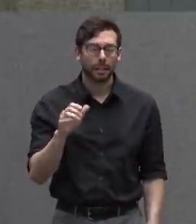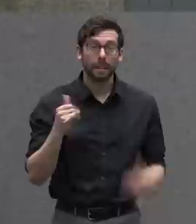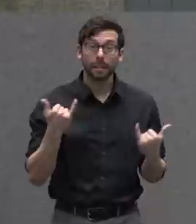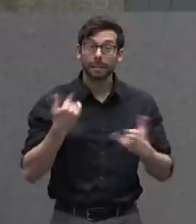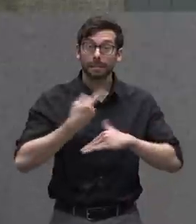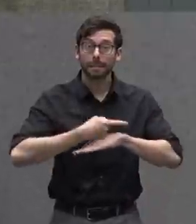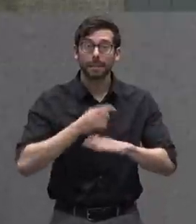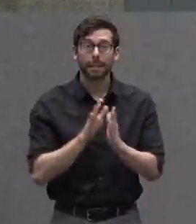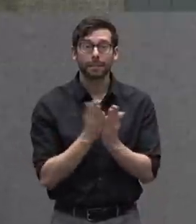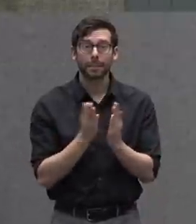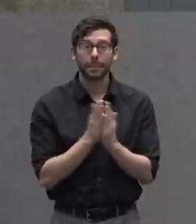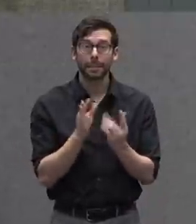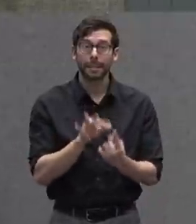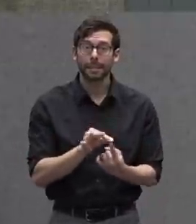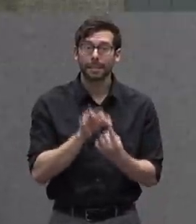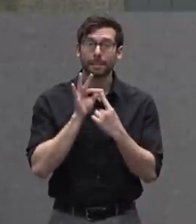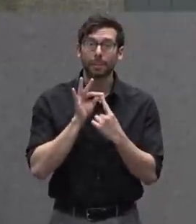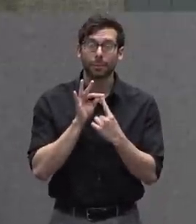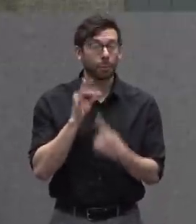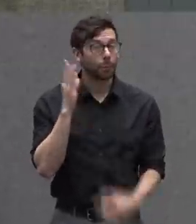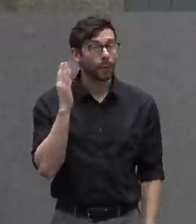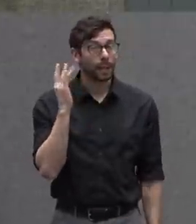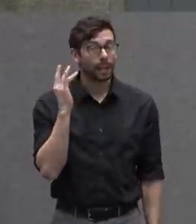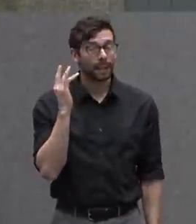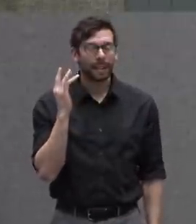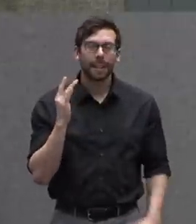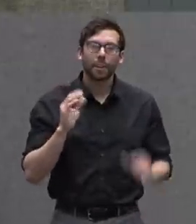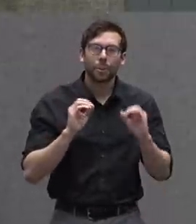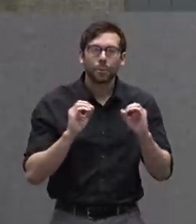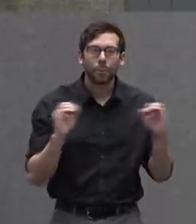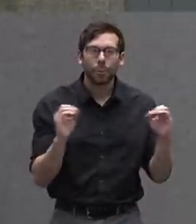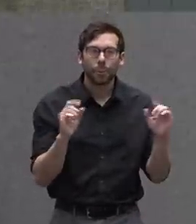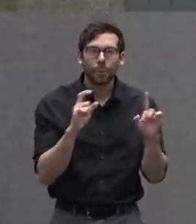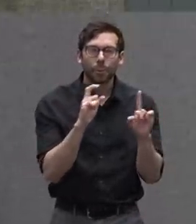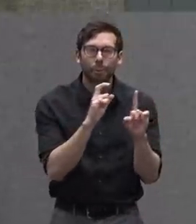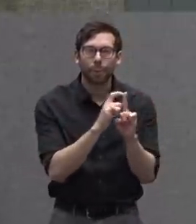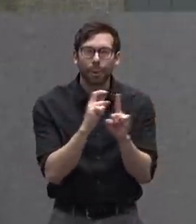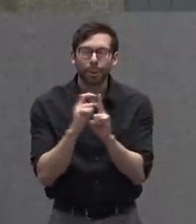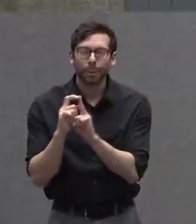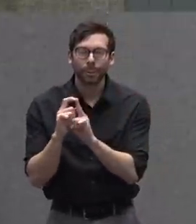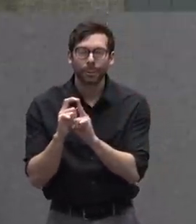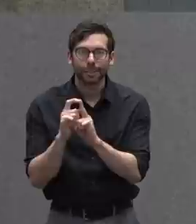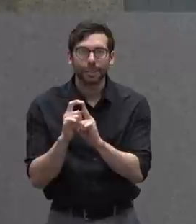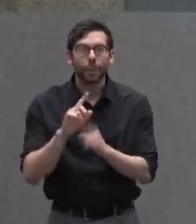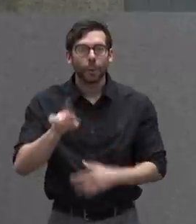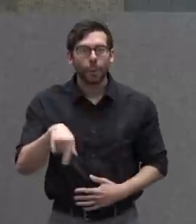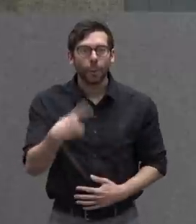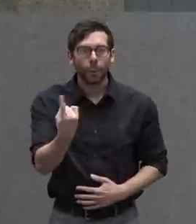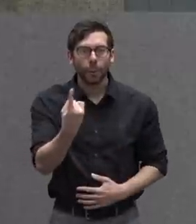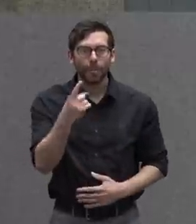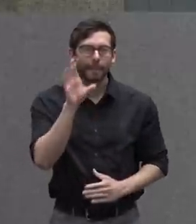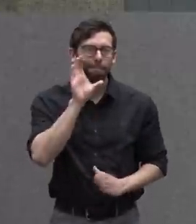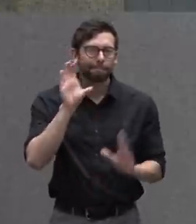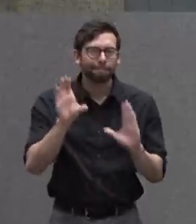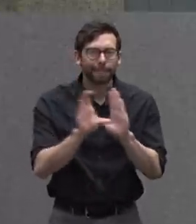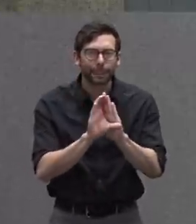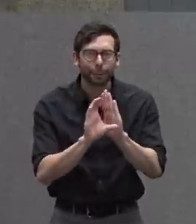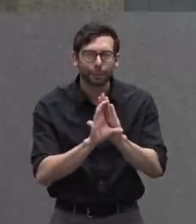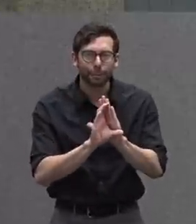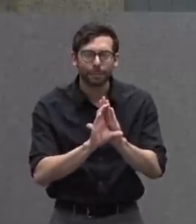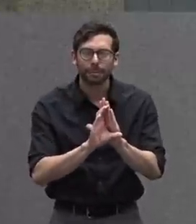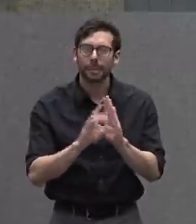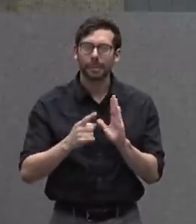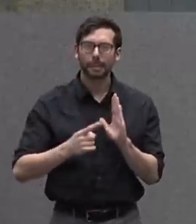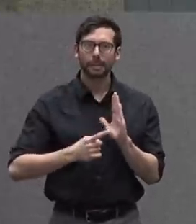book has no words. It's only about pictures. Sometimes when you look at pictures in a